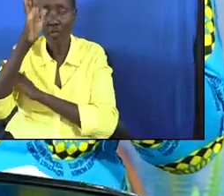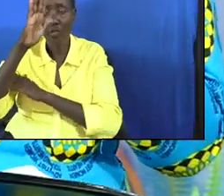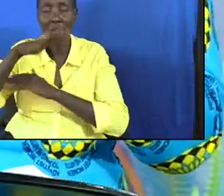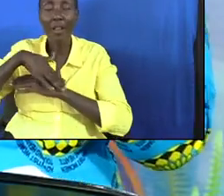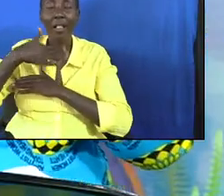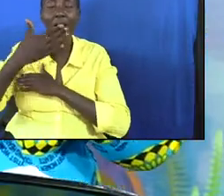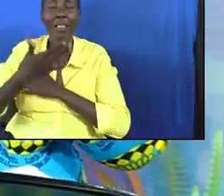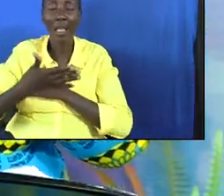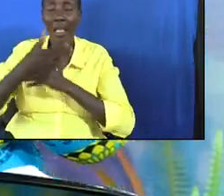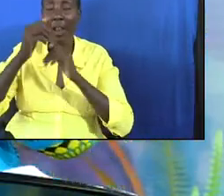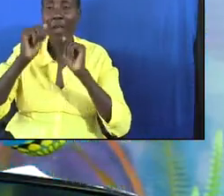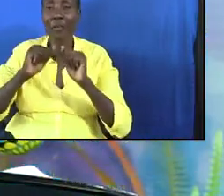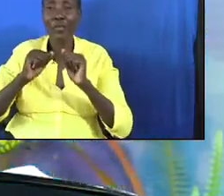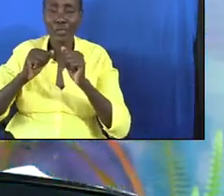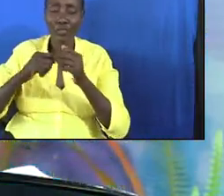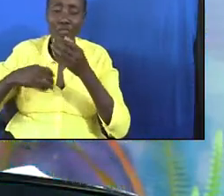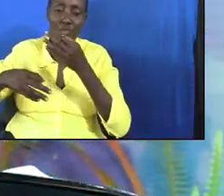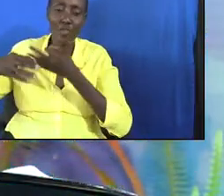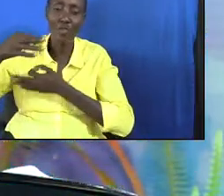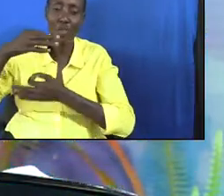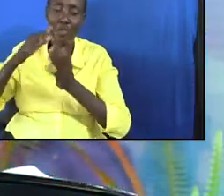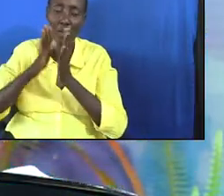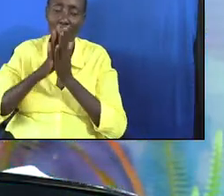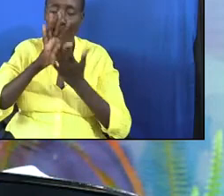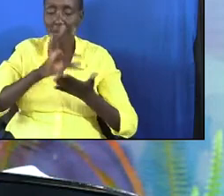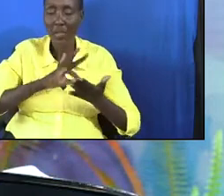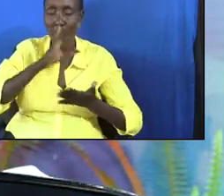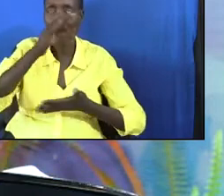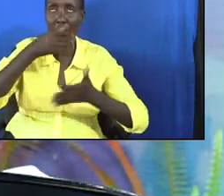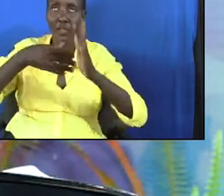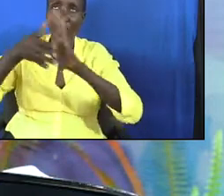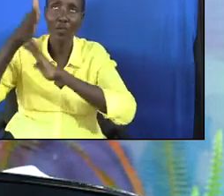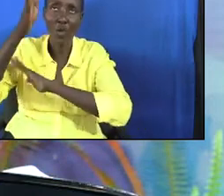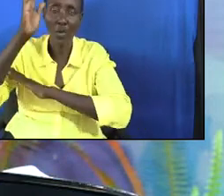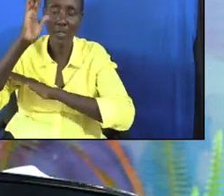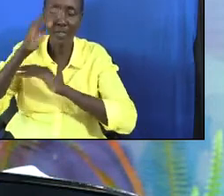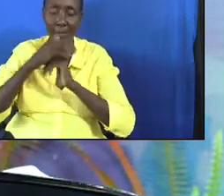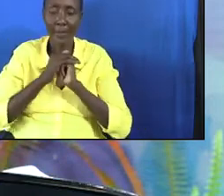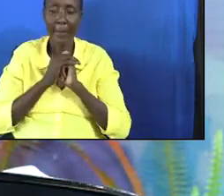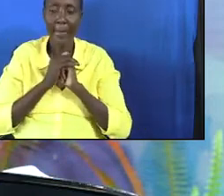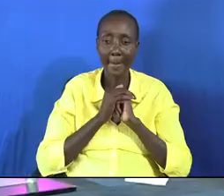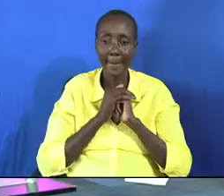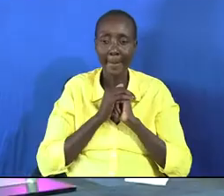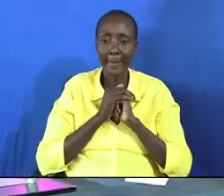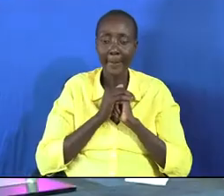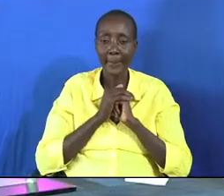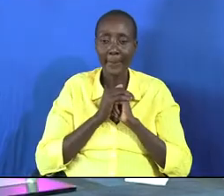Then I'll be able to commune with the Spirit of God.